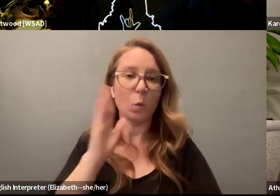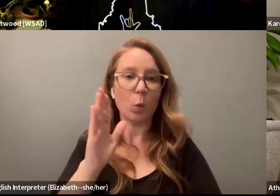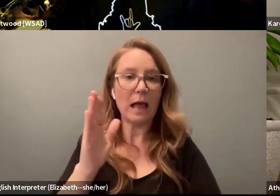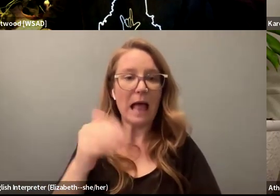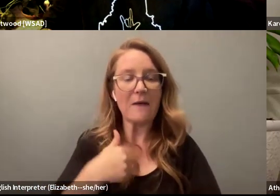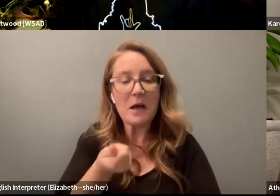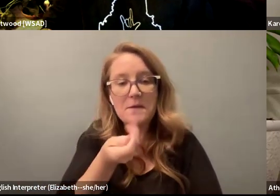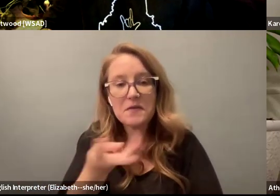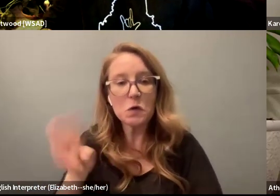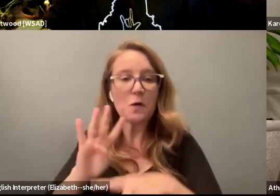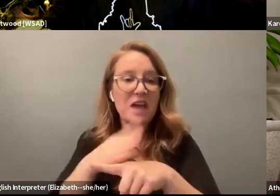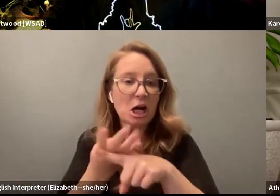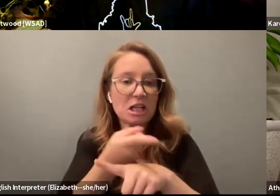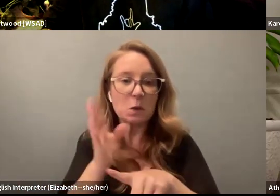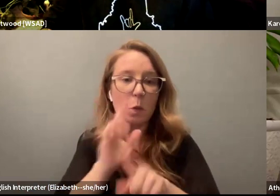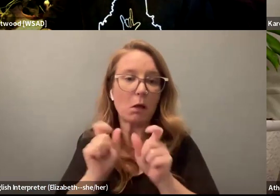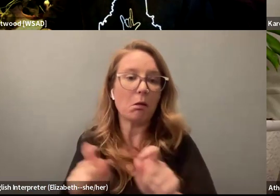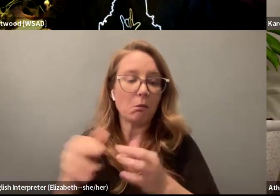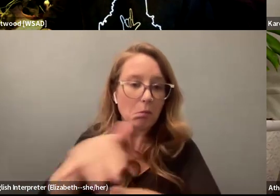handful of variants